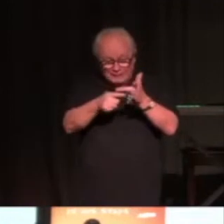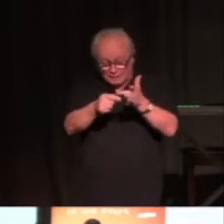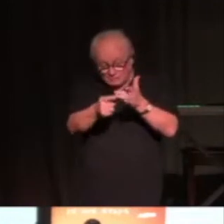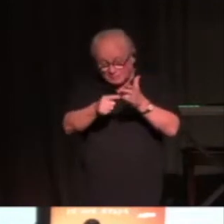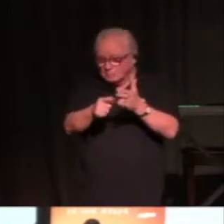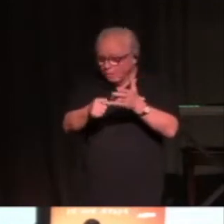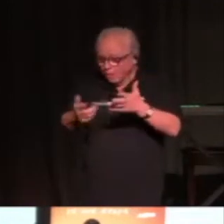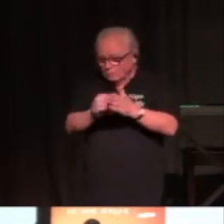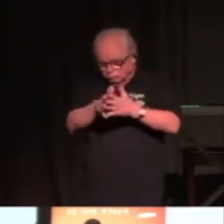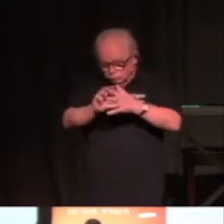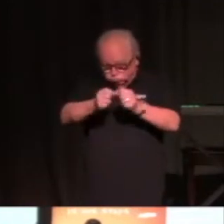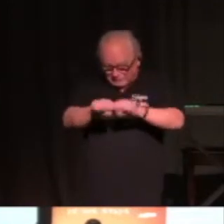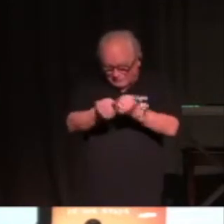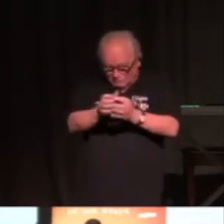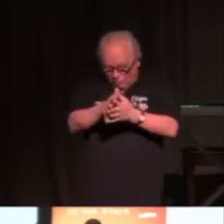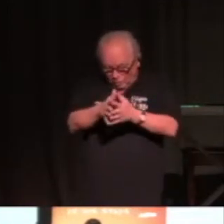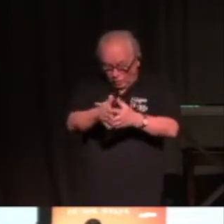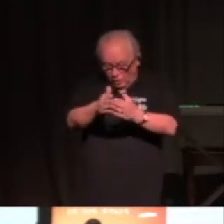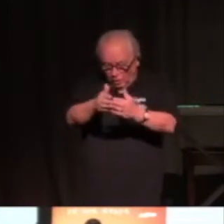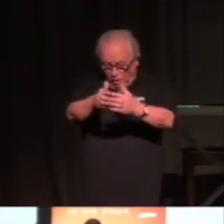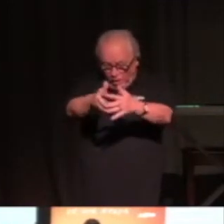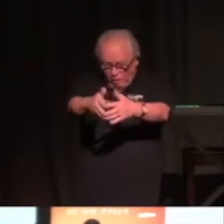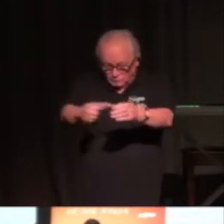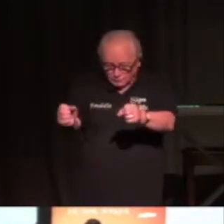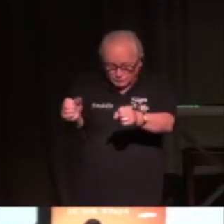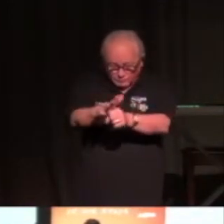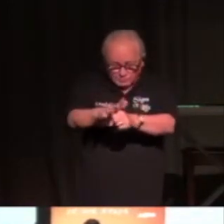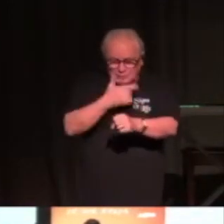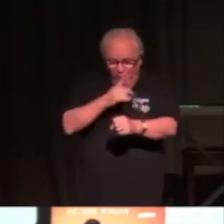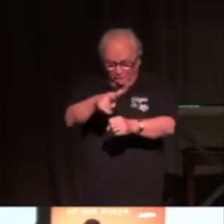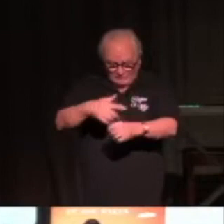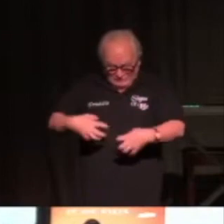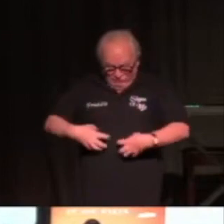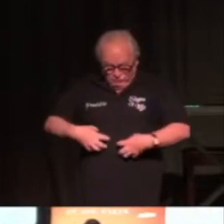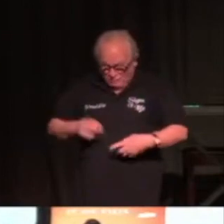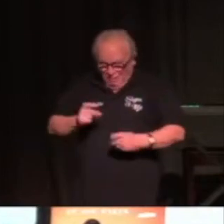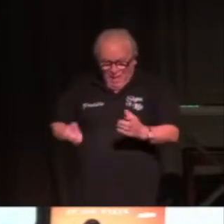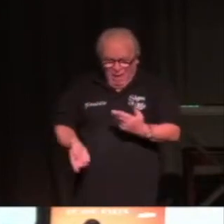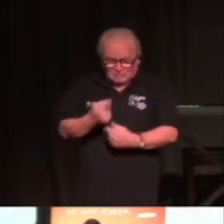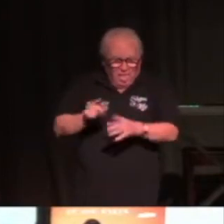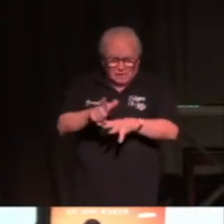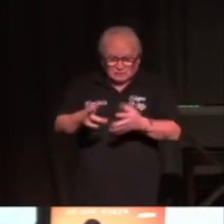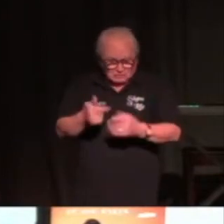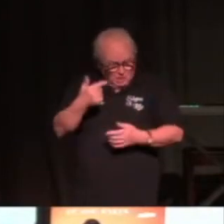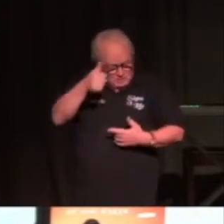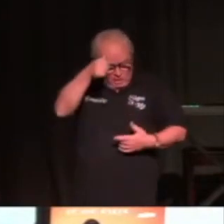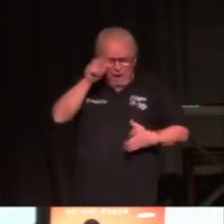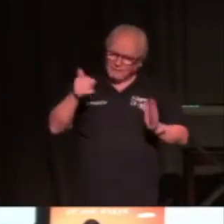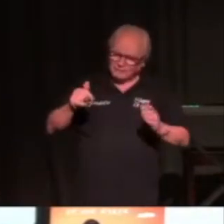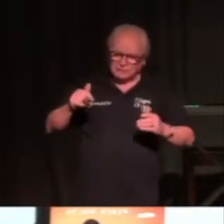so they are so afraid of the ship that's beginning to break up, and they start to throw the tackle, the very tackle of the